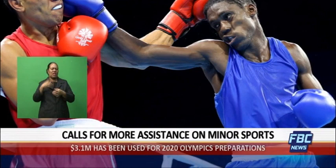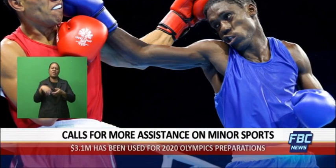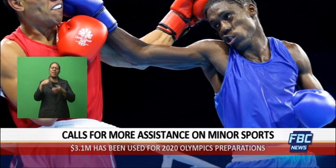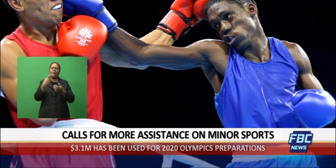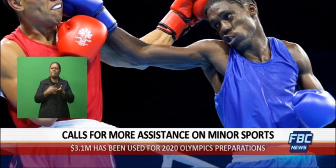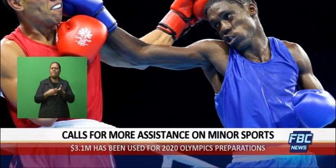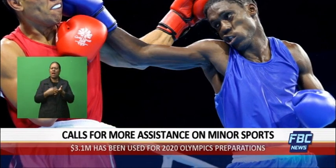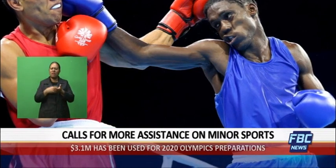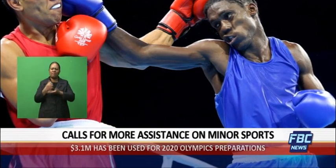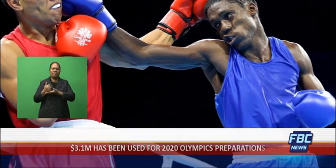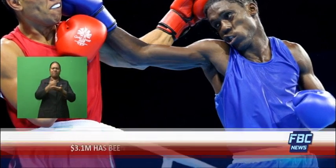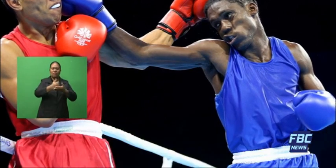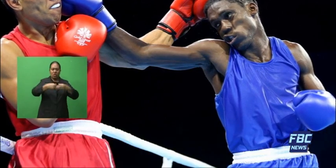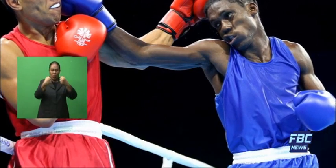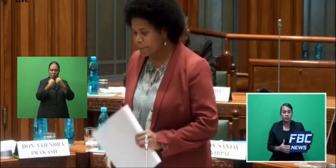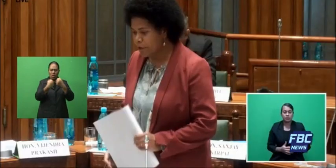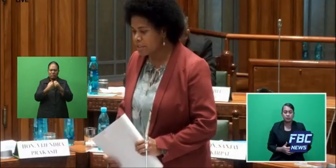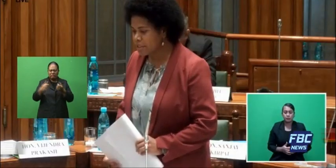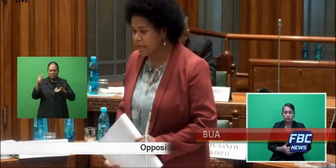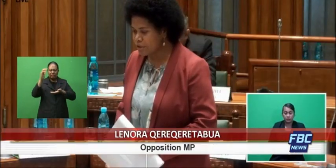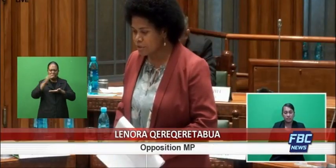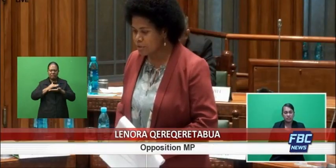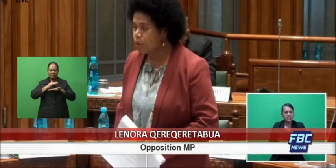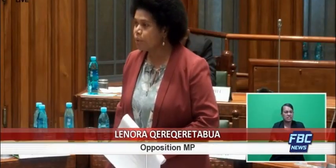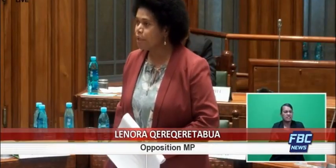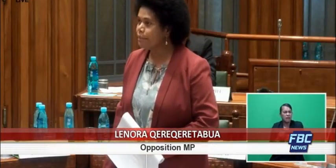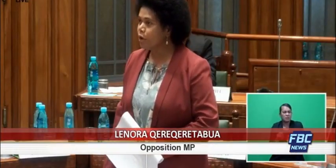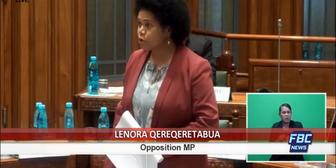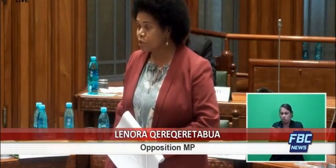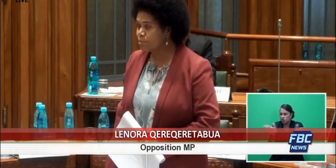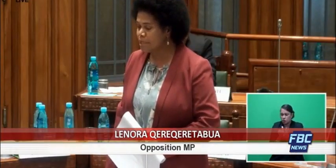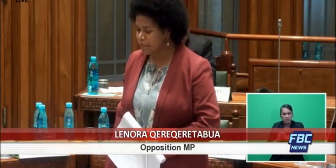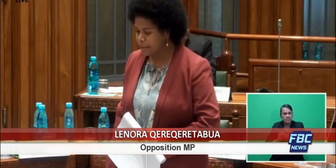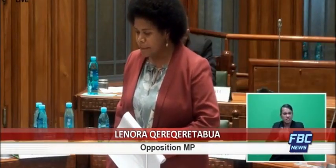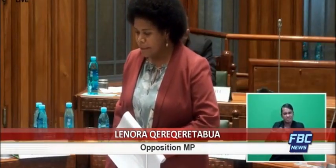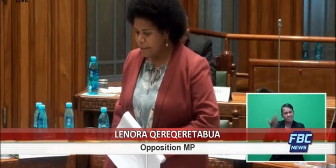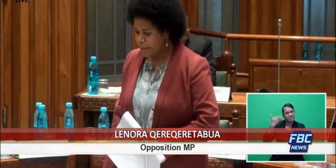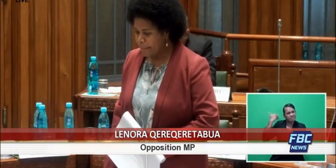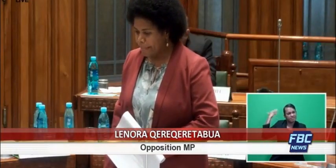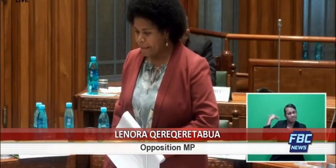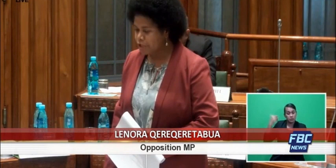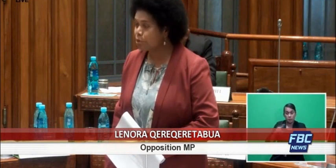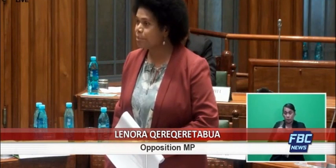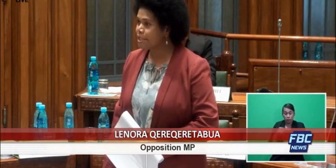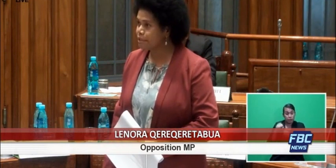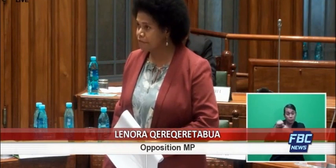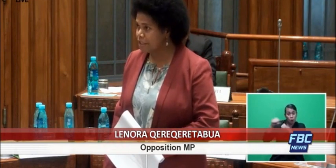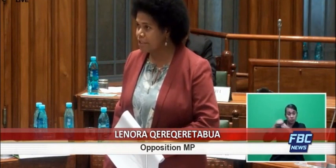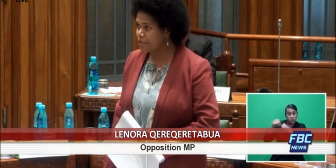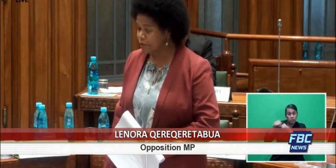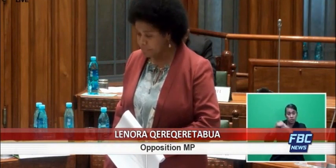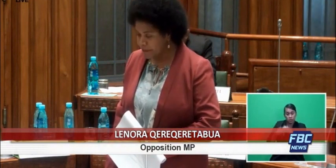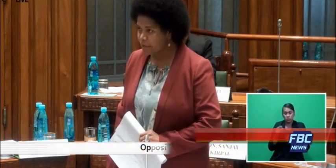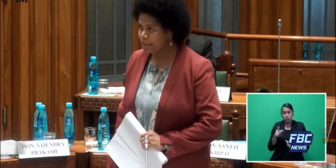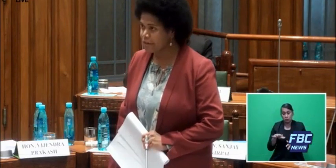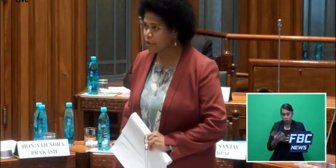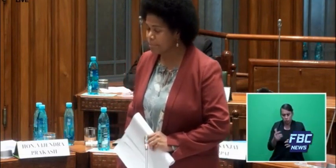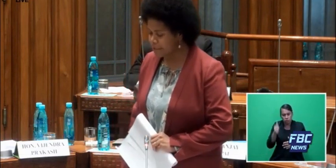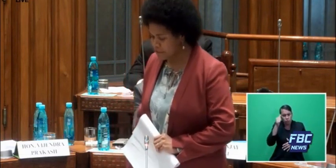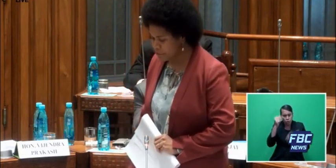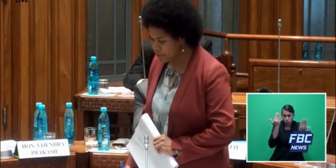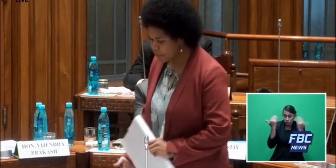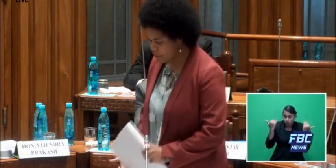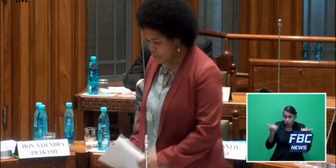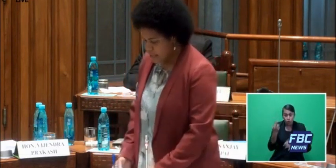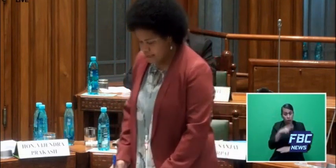minor sports like boxing. Boxing, as you know, Honourable Speaker, has represented Fiji very proudly at the